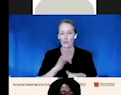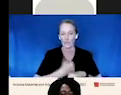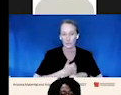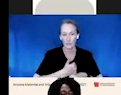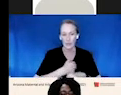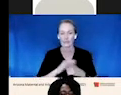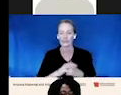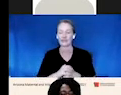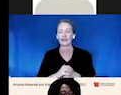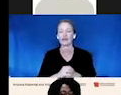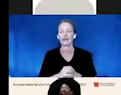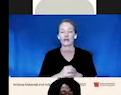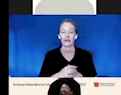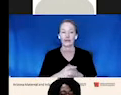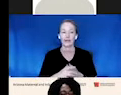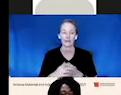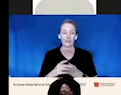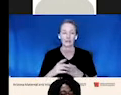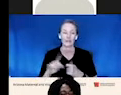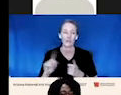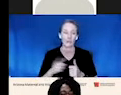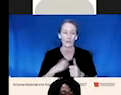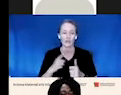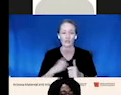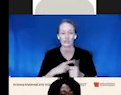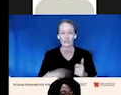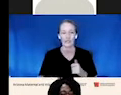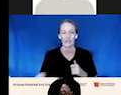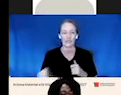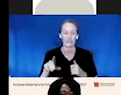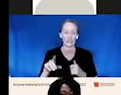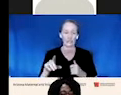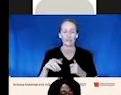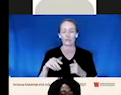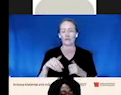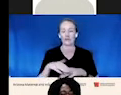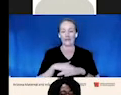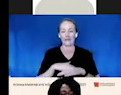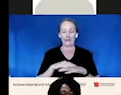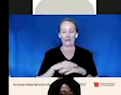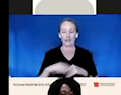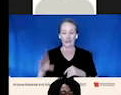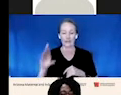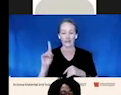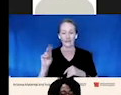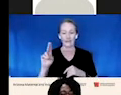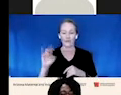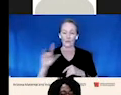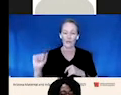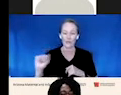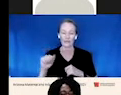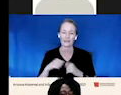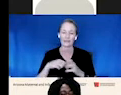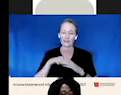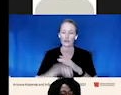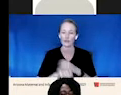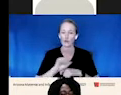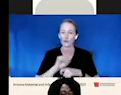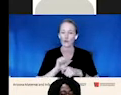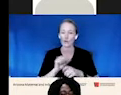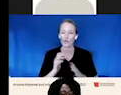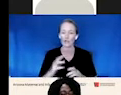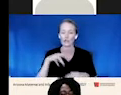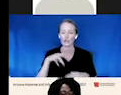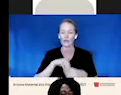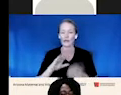I'm sure there's many on here today, so they are fantastic. These are lay community birth workers from within our community